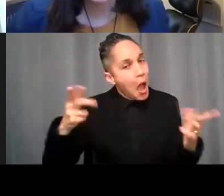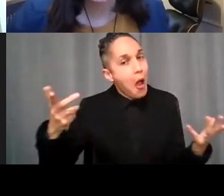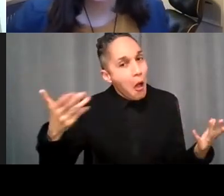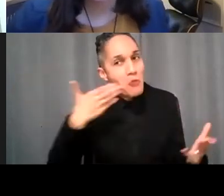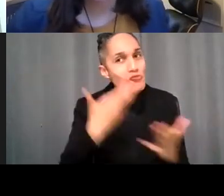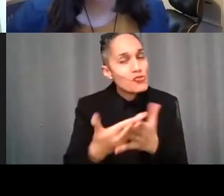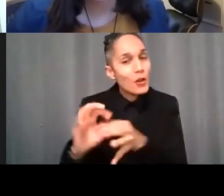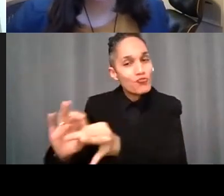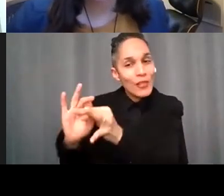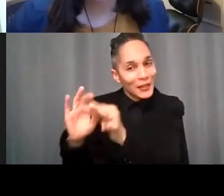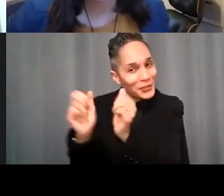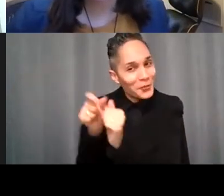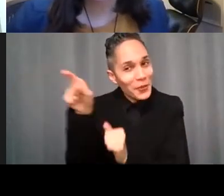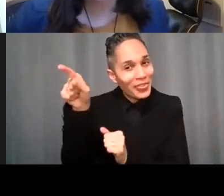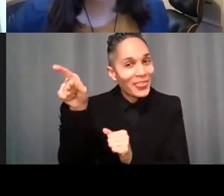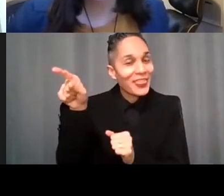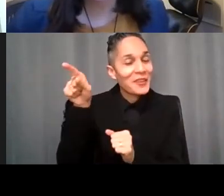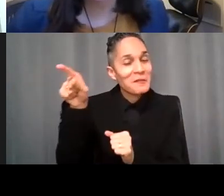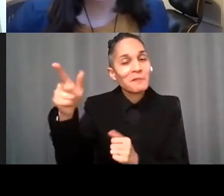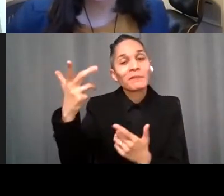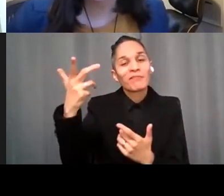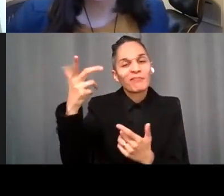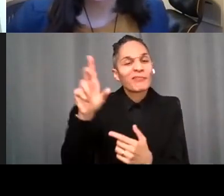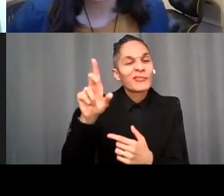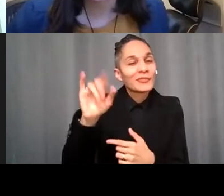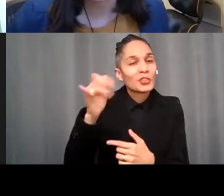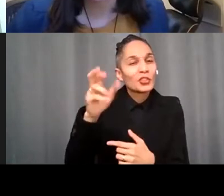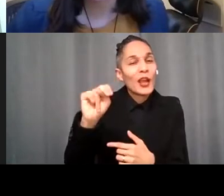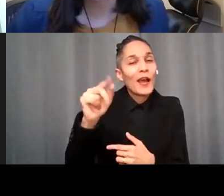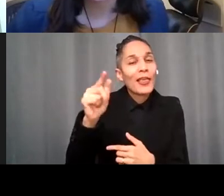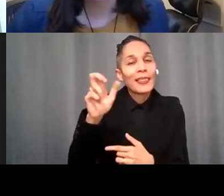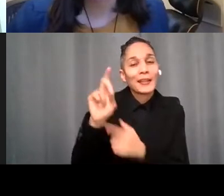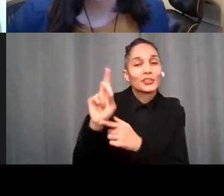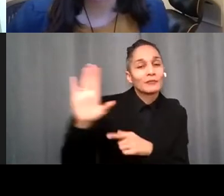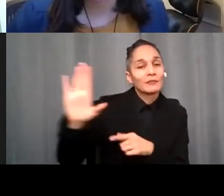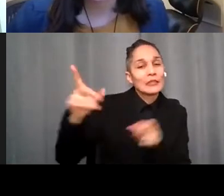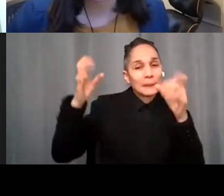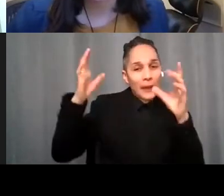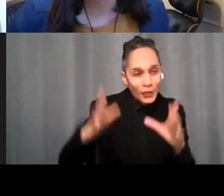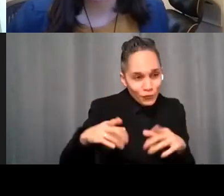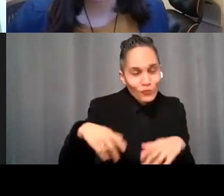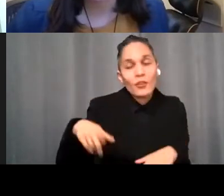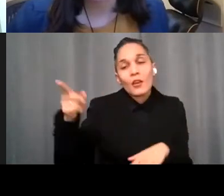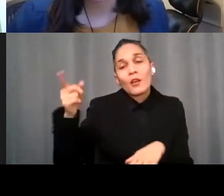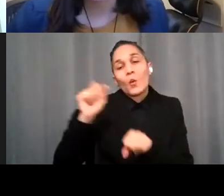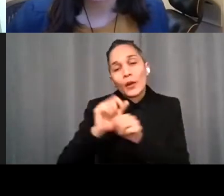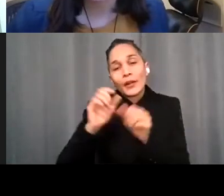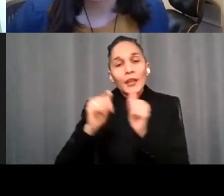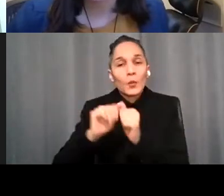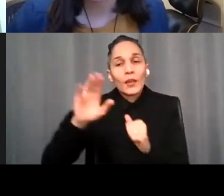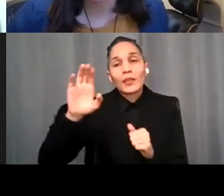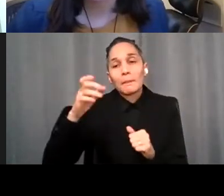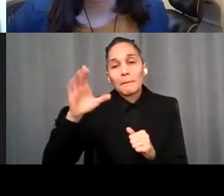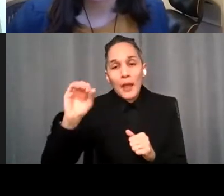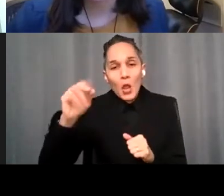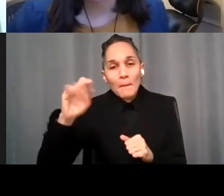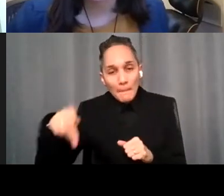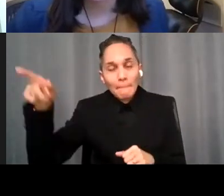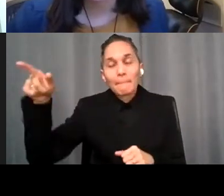great relationship with John Legend's manager, and he was working with Baobab, and Baobab was an